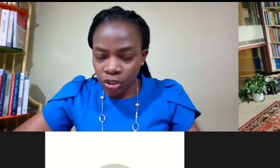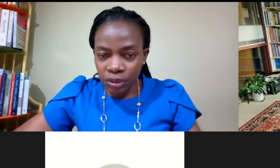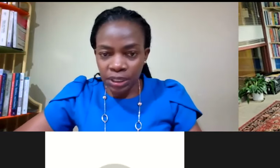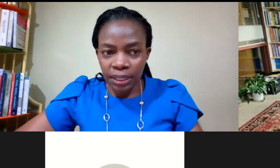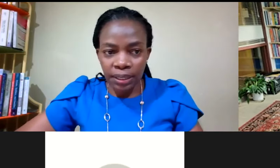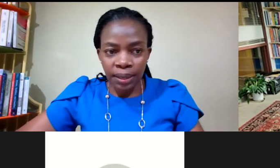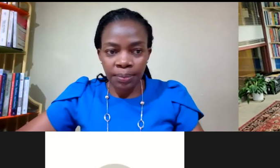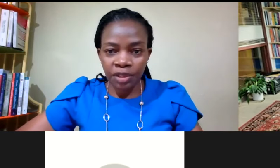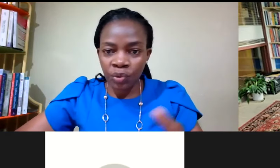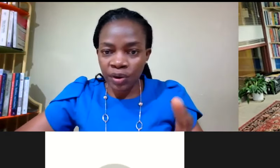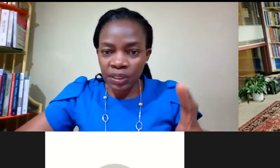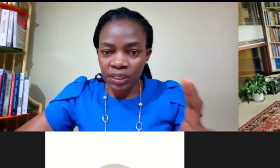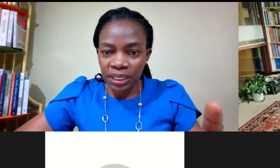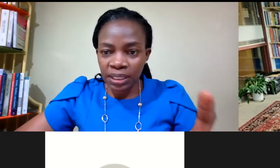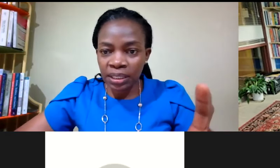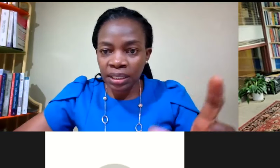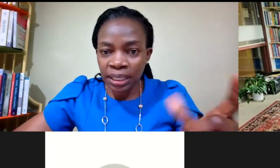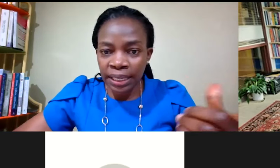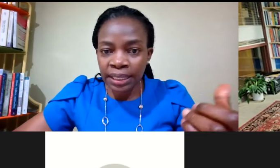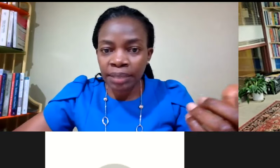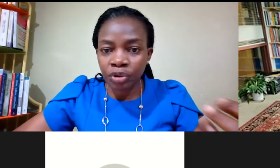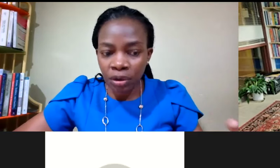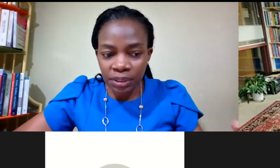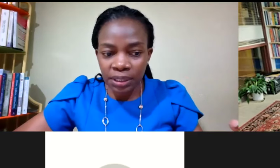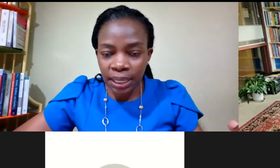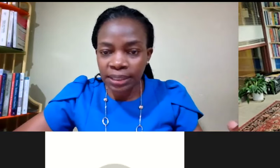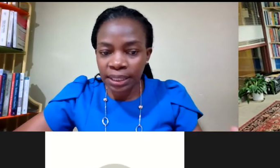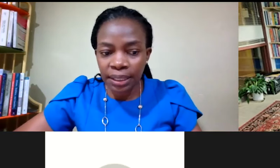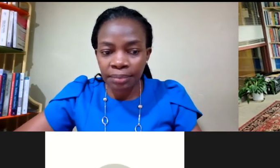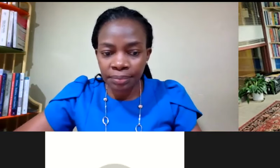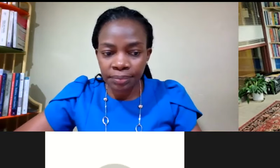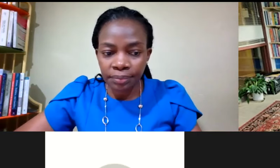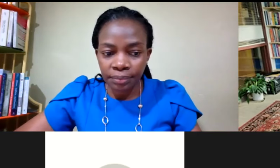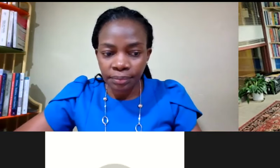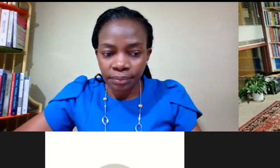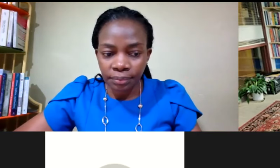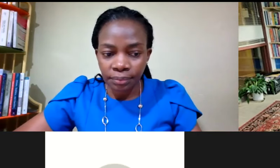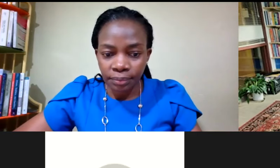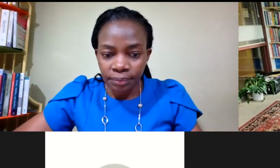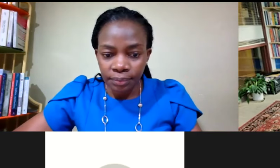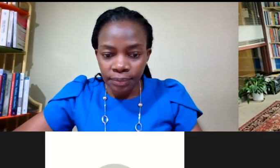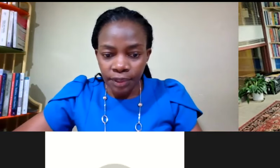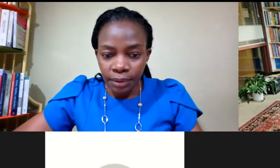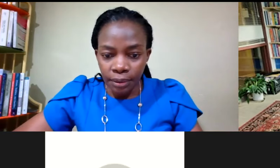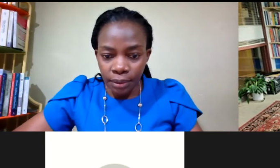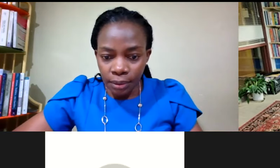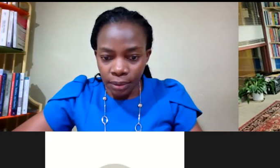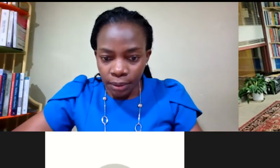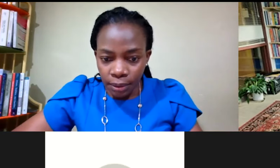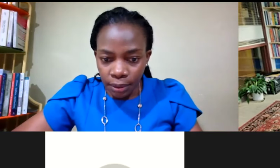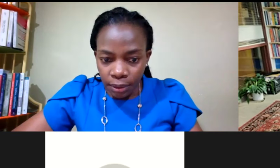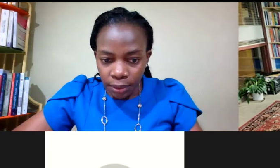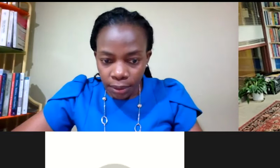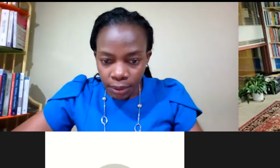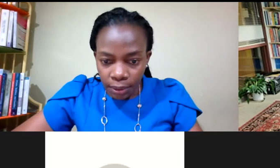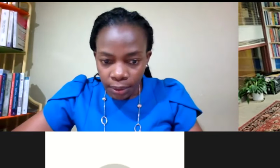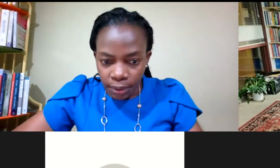was someone who said they weren't seeing getting the prompt. Want to pause your recording, Grace?